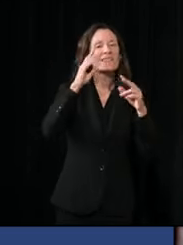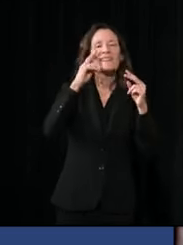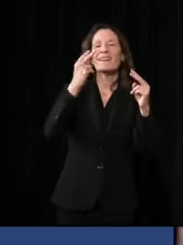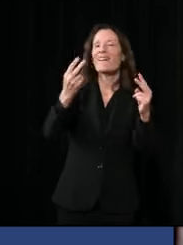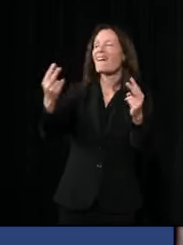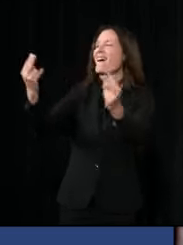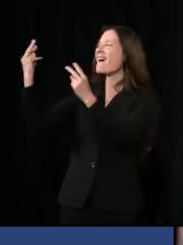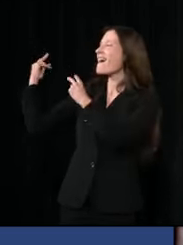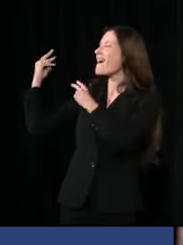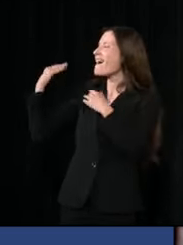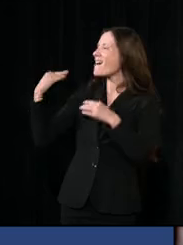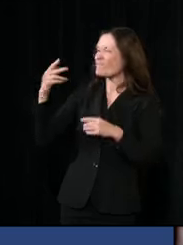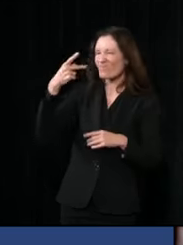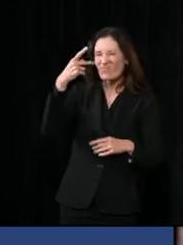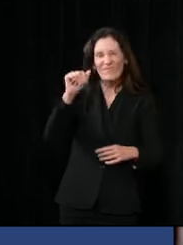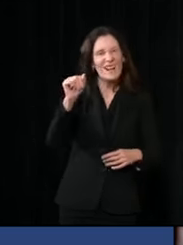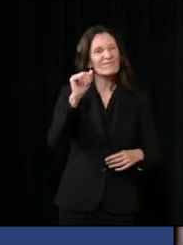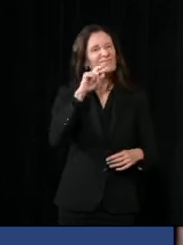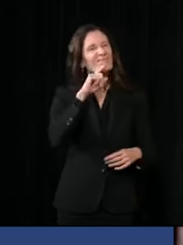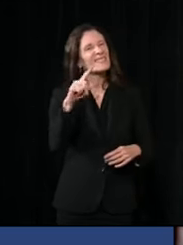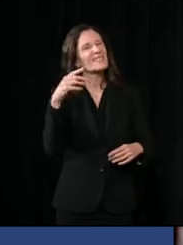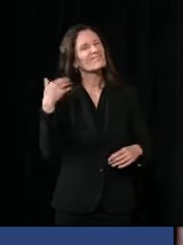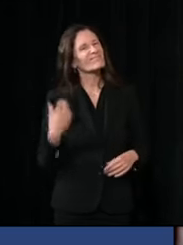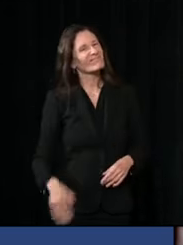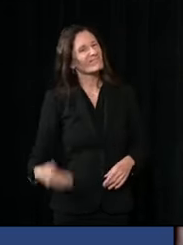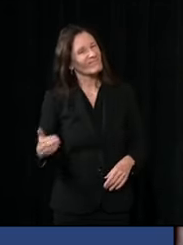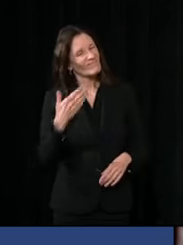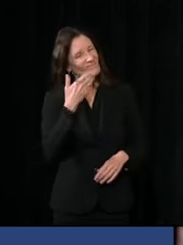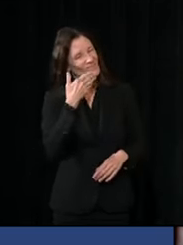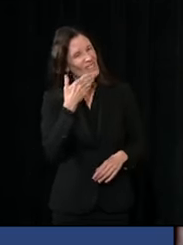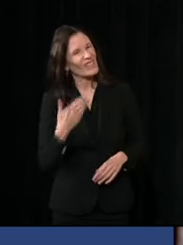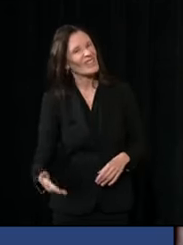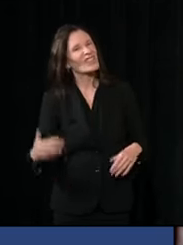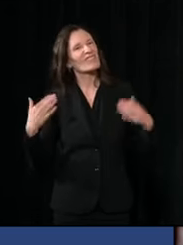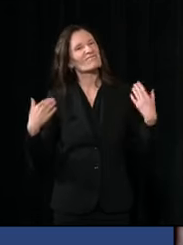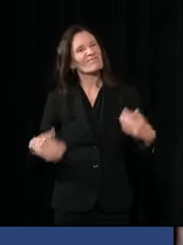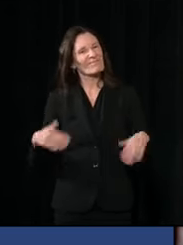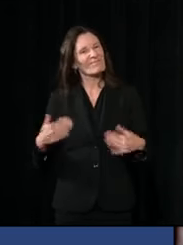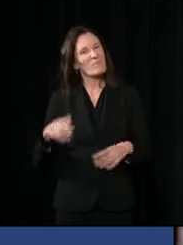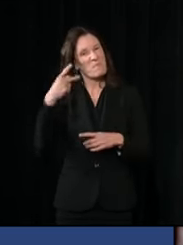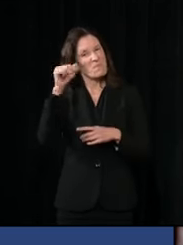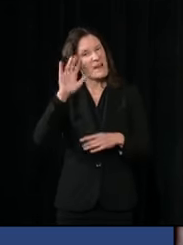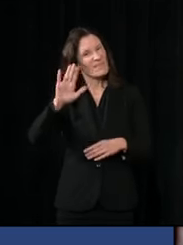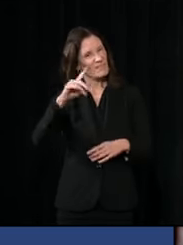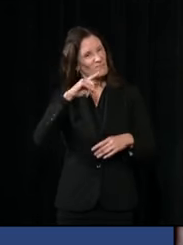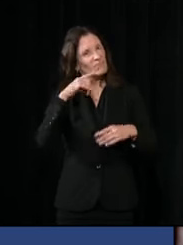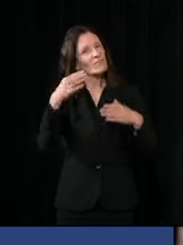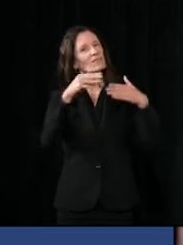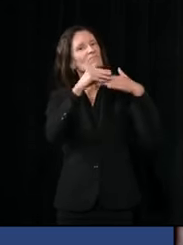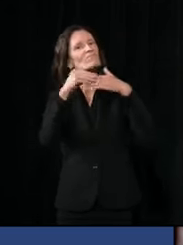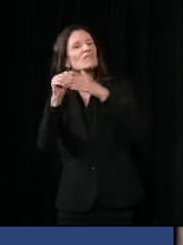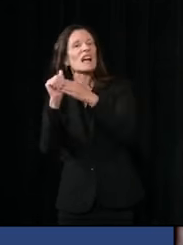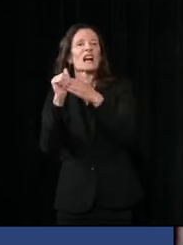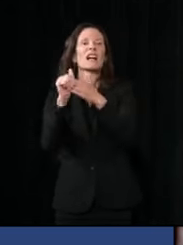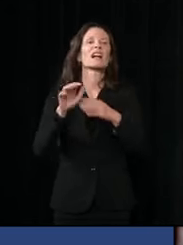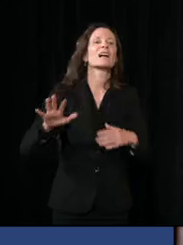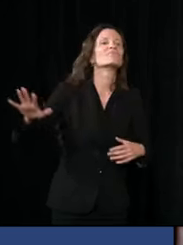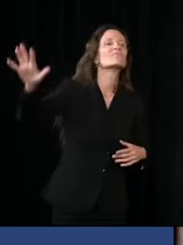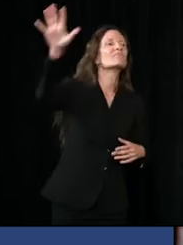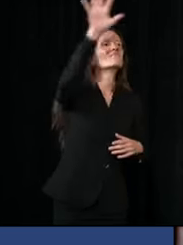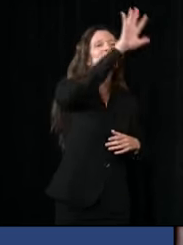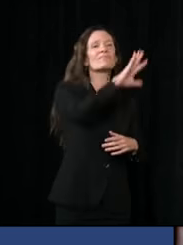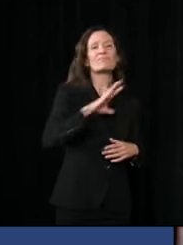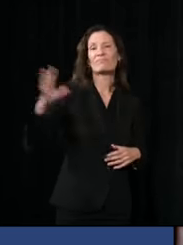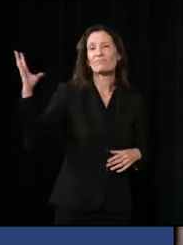nation. We cured polio. We armed our nation for world wars. We mined.